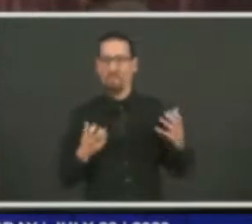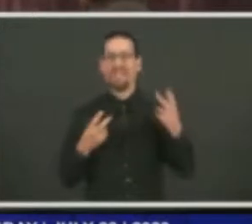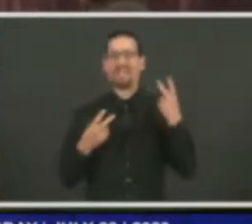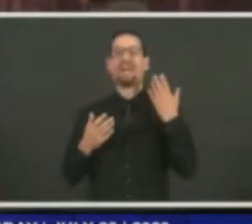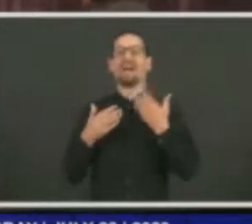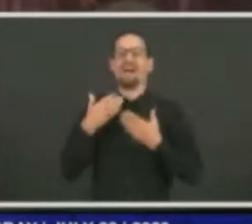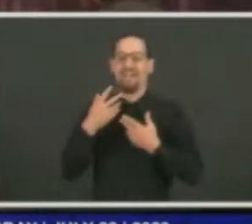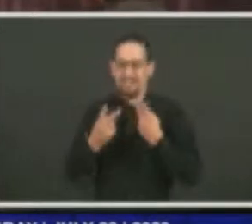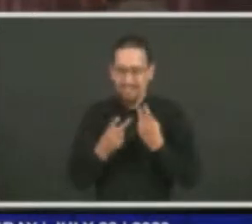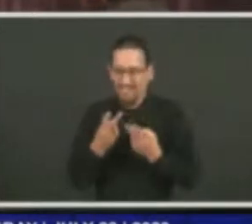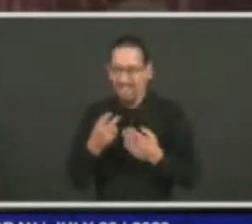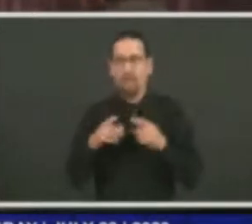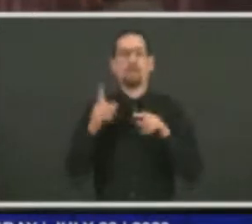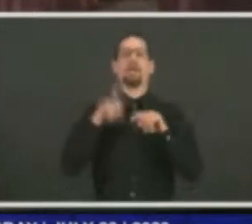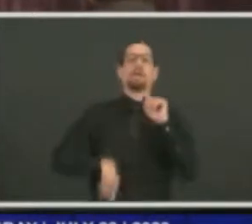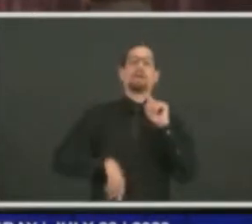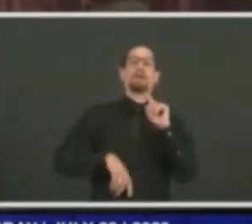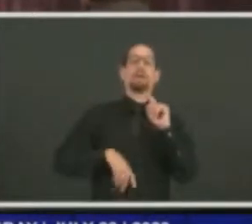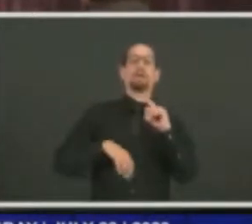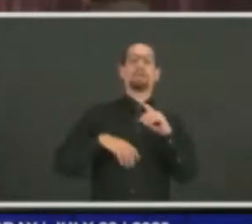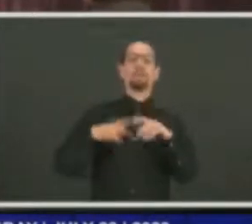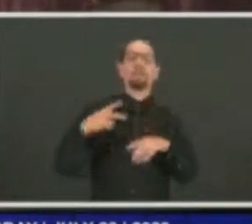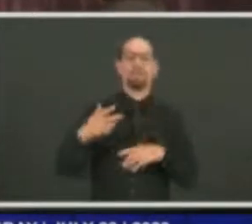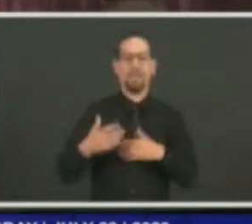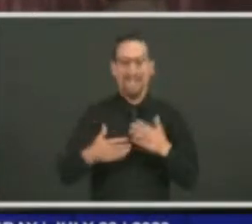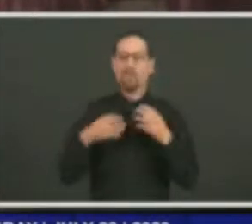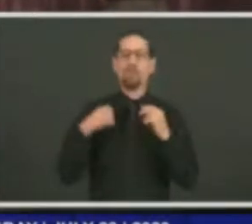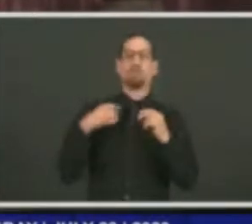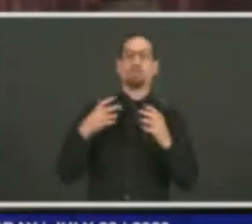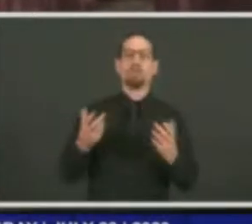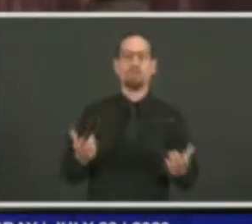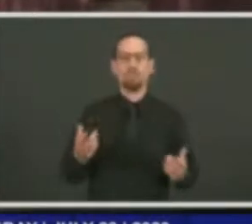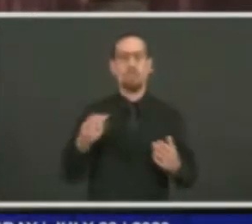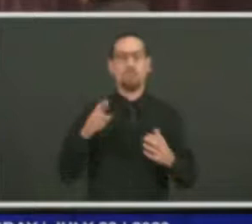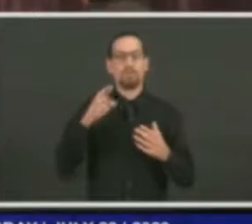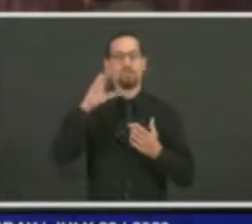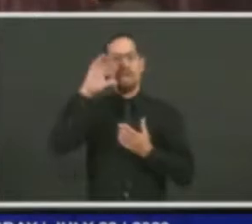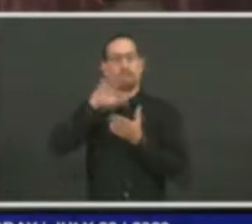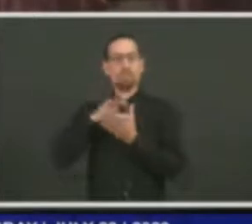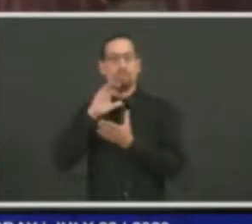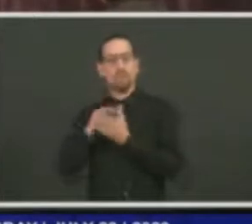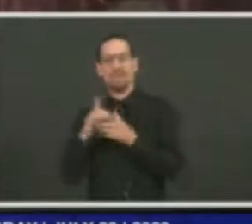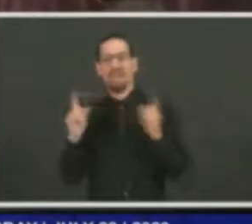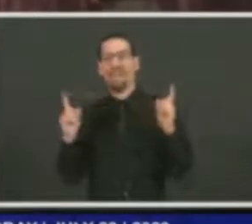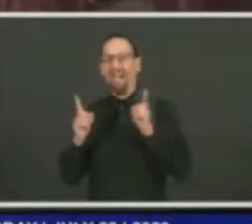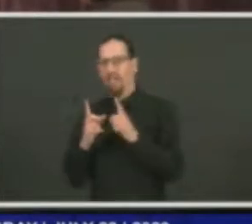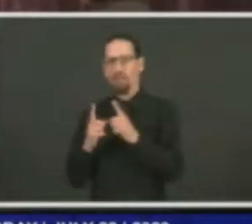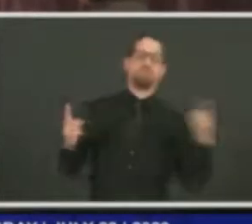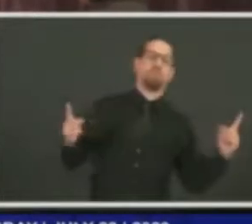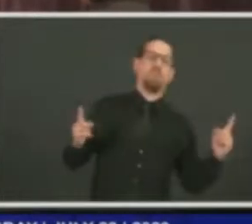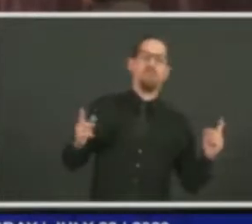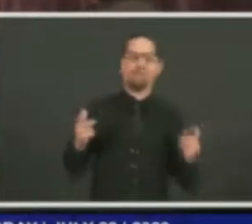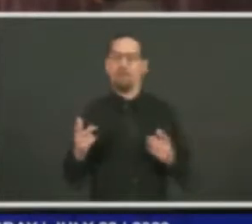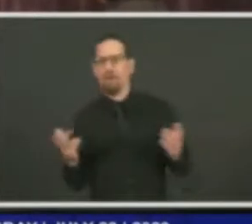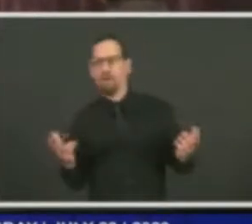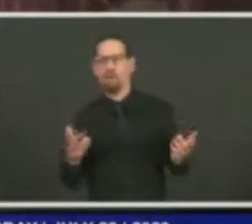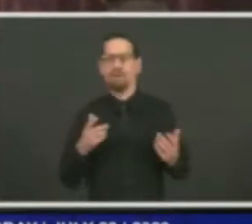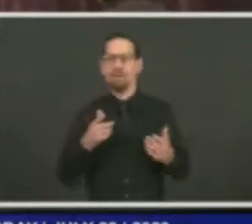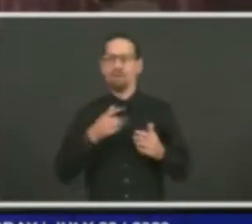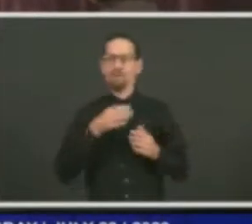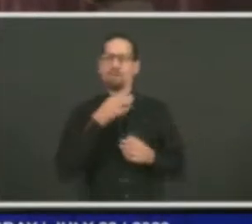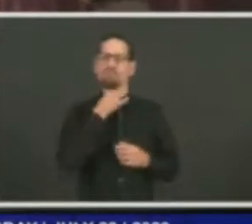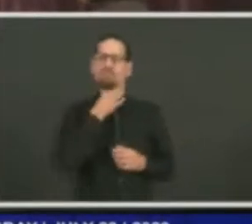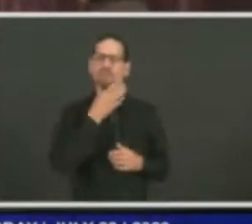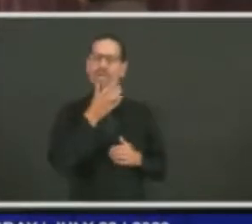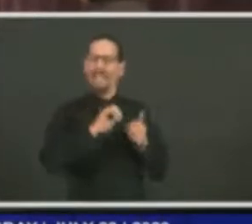they have been alone for all of these months, husbands, wives, separated. And so I wonder what your directive is to administrators. In one case,